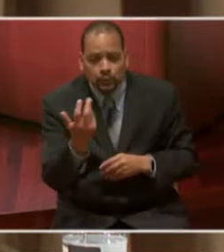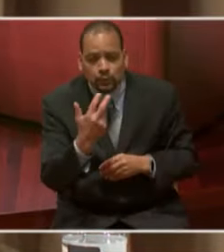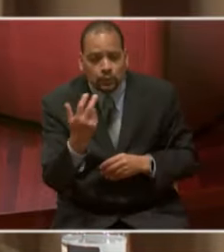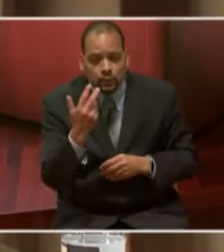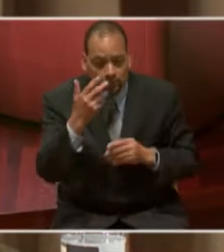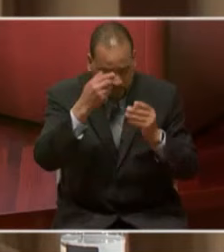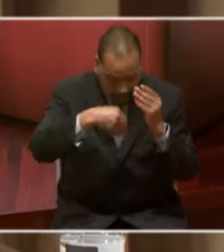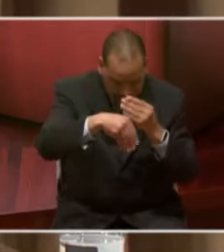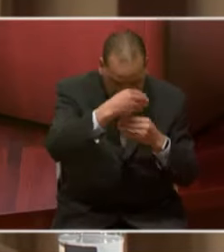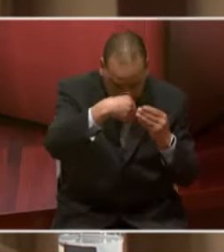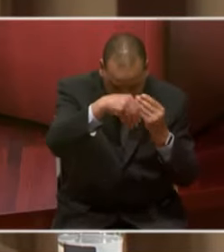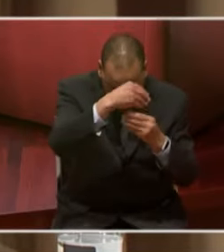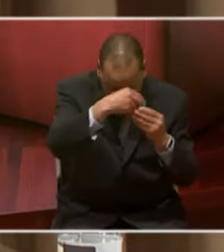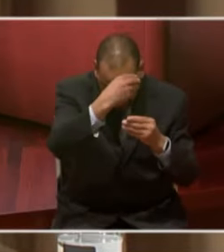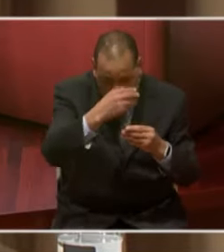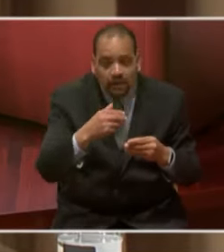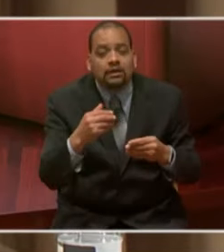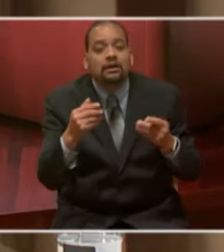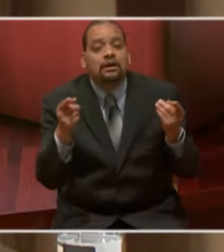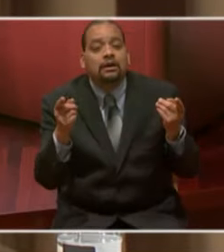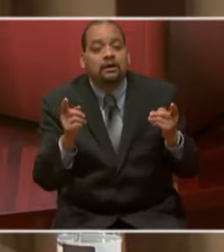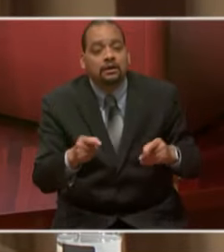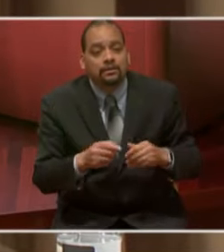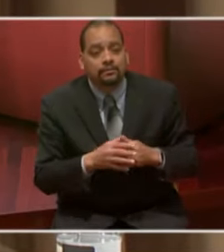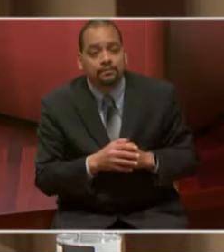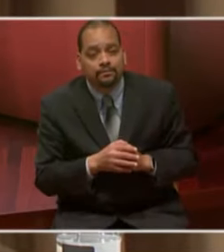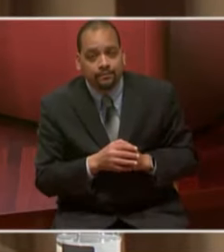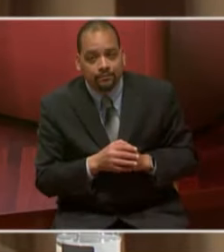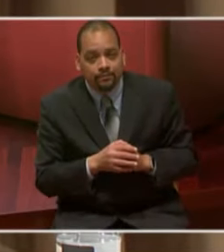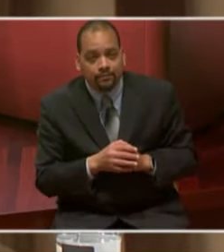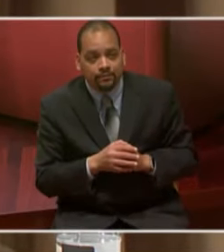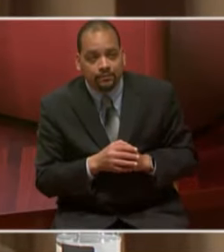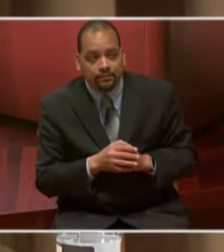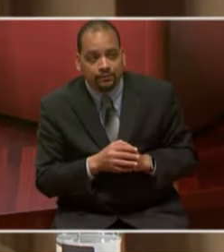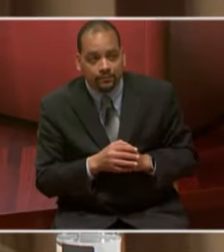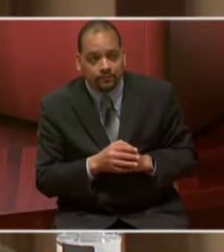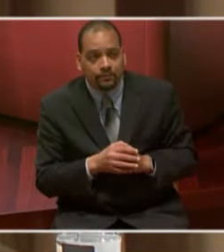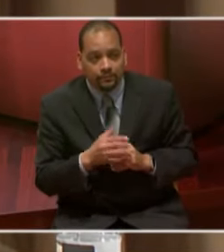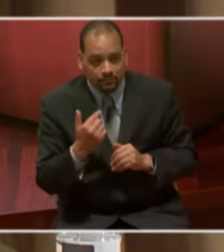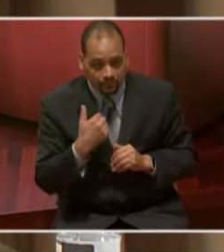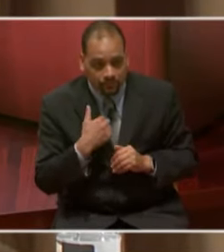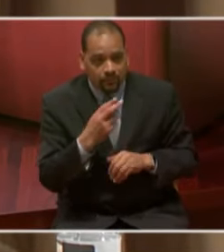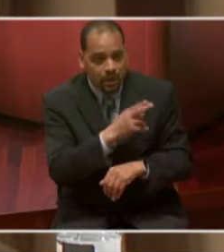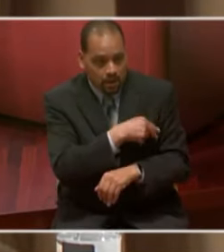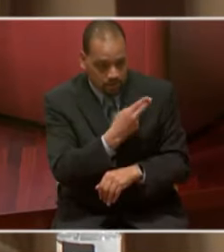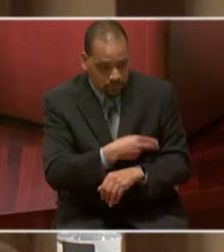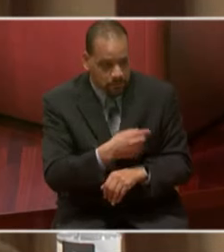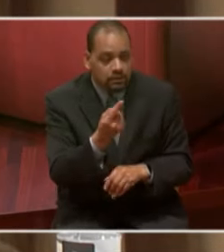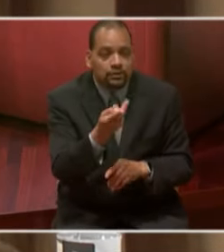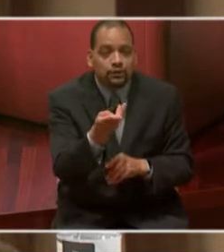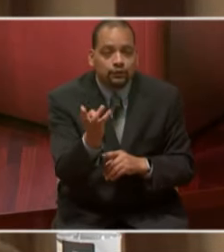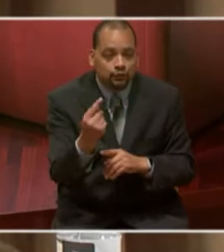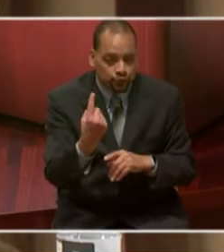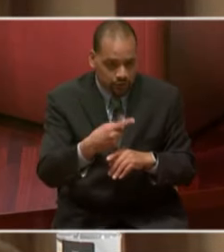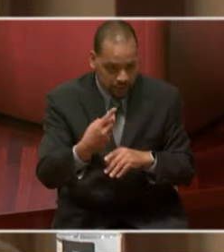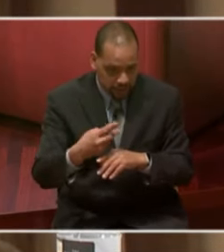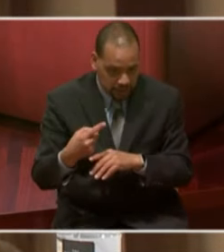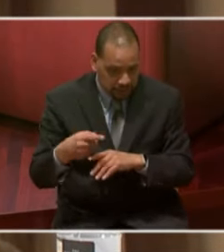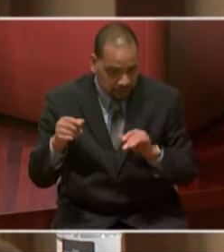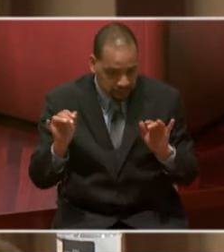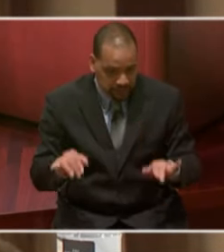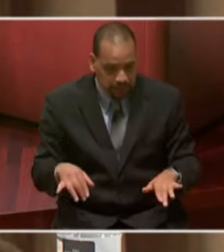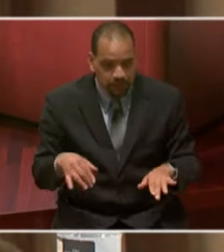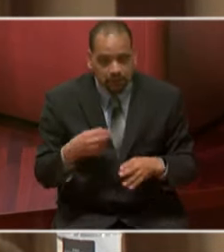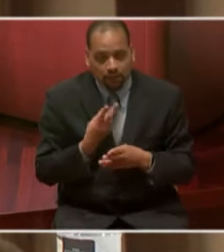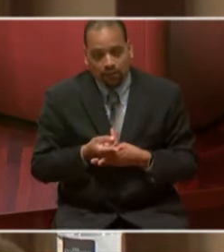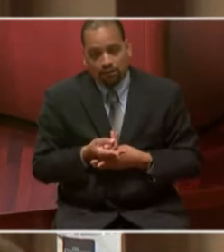John Siegenthaler became the publisher of the Nashville Tennessean a number of years later. And, great success story. A wonderful man. Yeah, wonderful